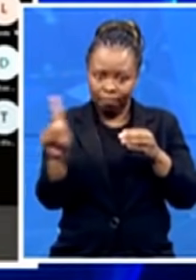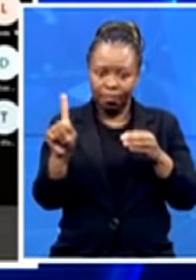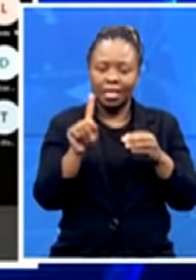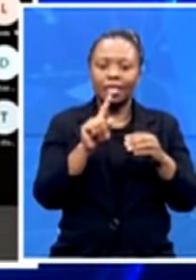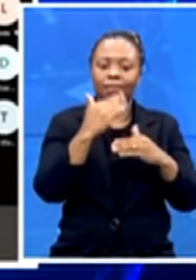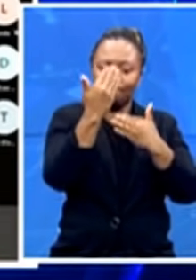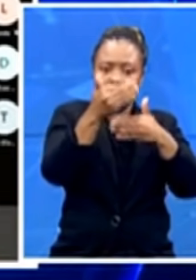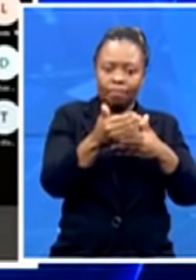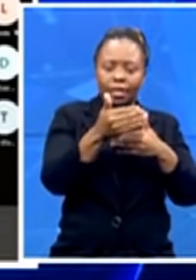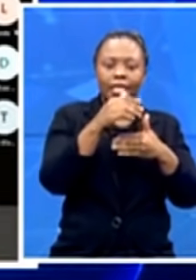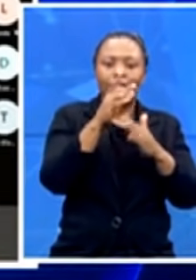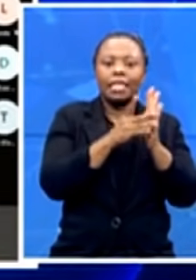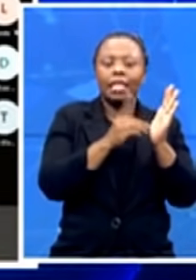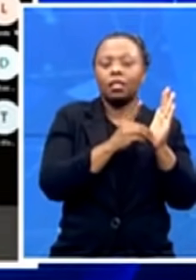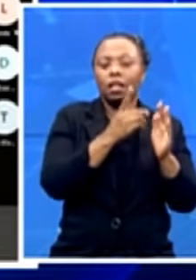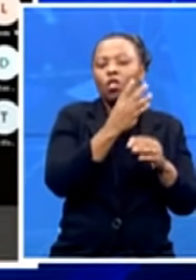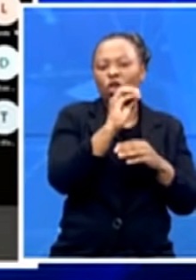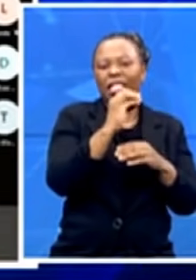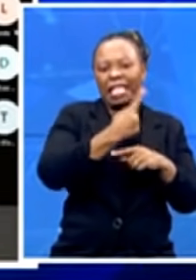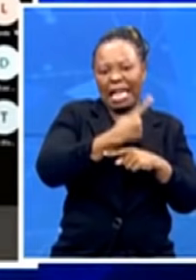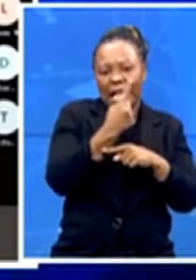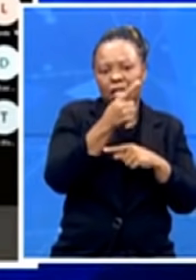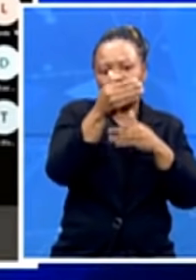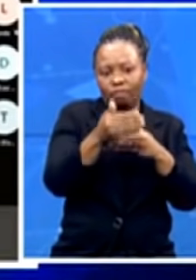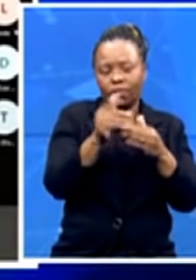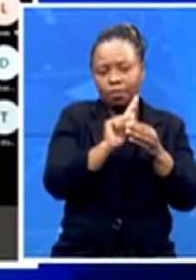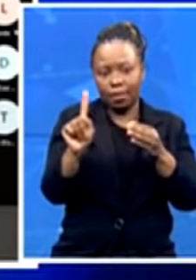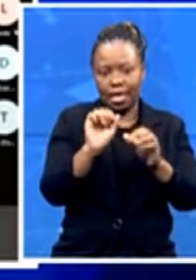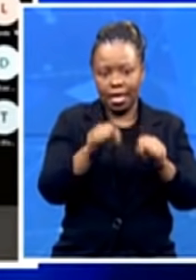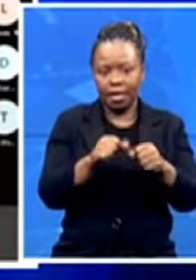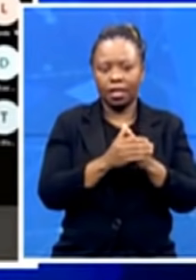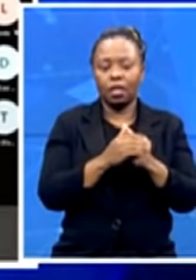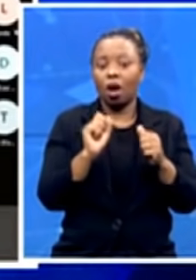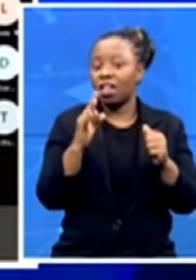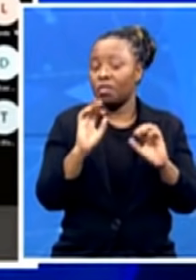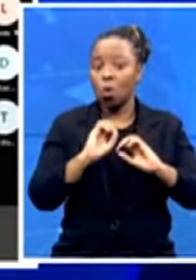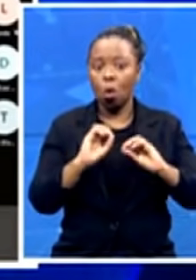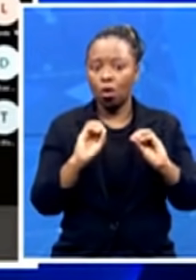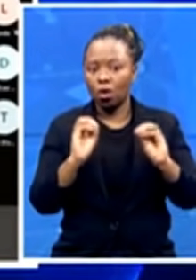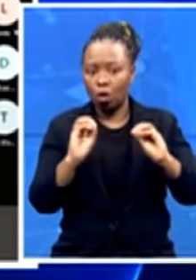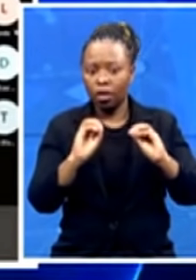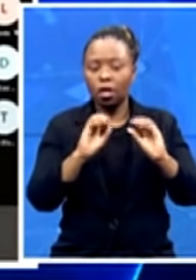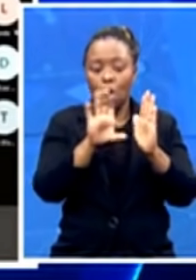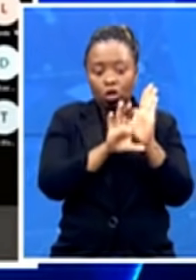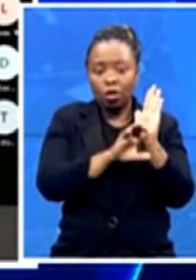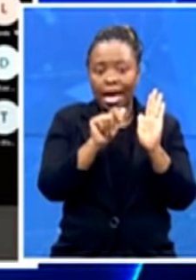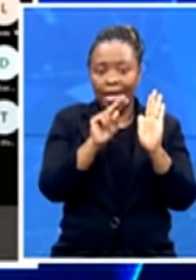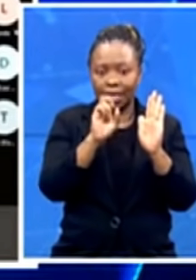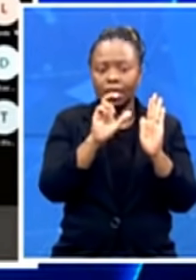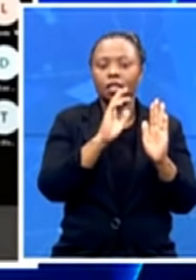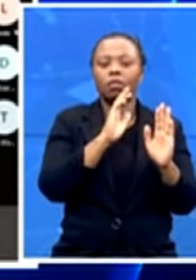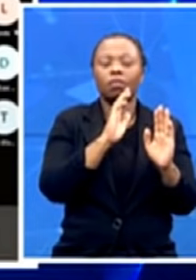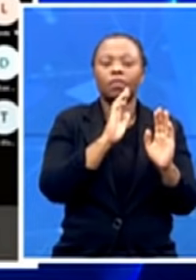Rule 25.70 of the ANC Constitution." Thereafter, and on the 3rd of